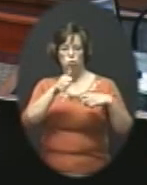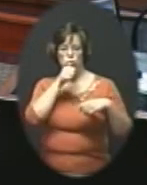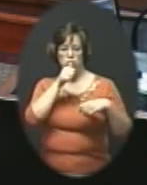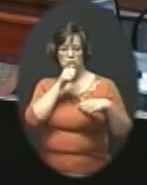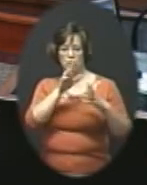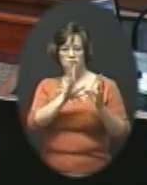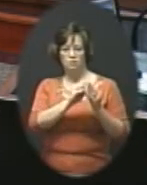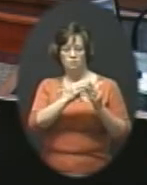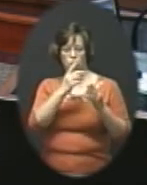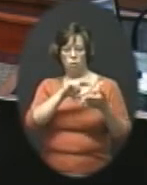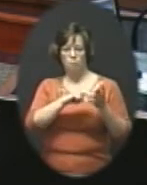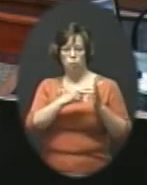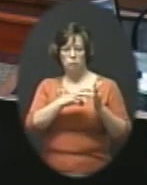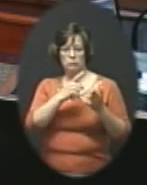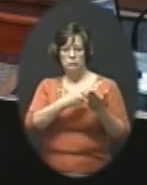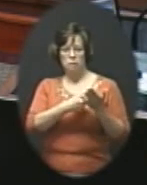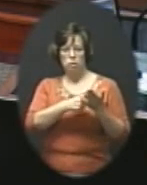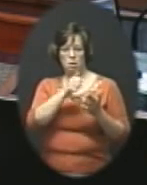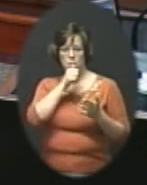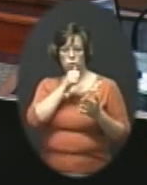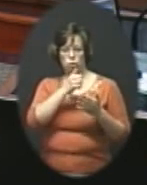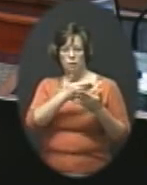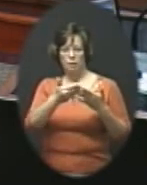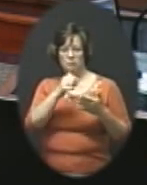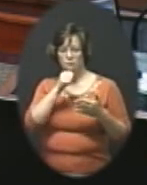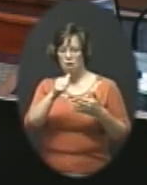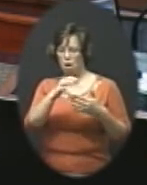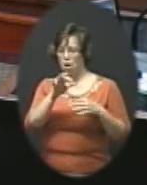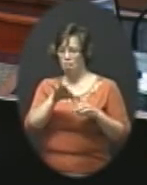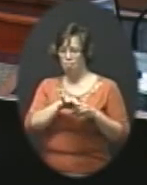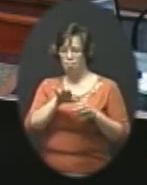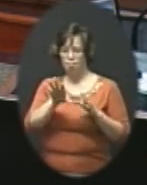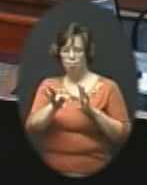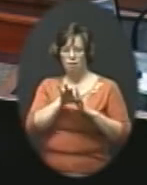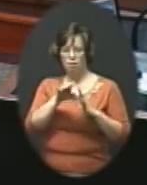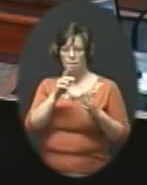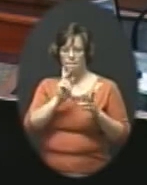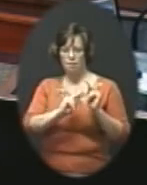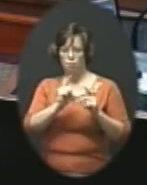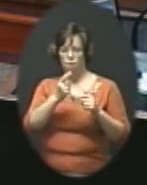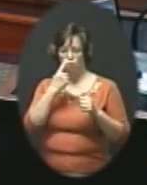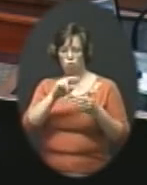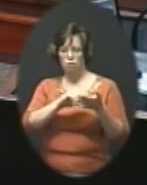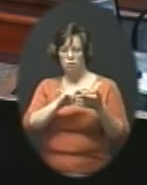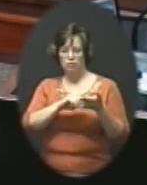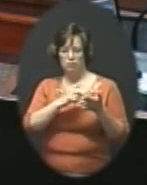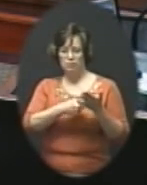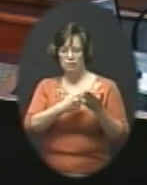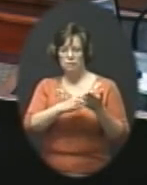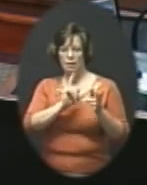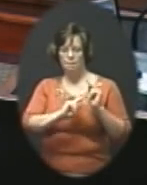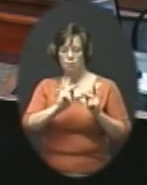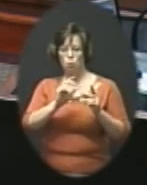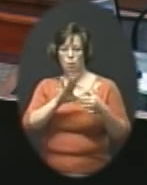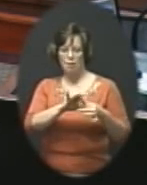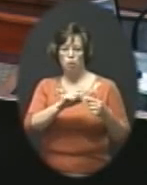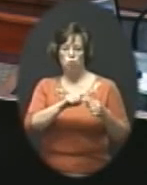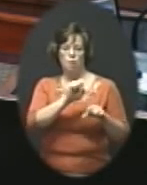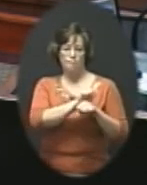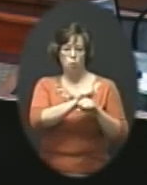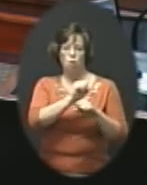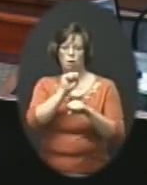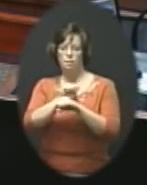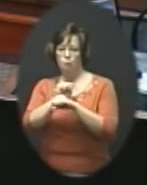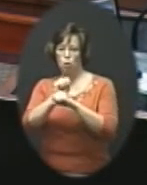for the purpose of discussing personnel matters of non-elected personnel and for the purpose of discussing matters relating to employer-employee